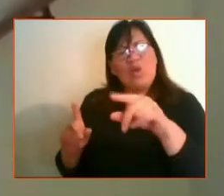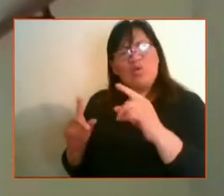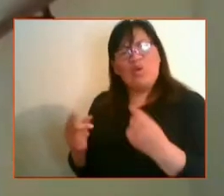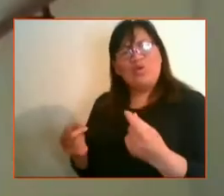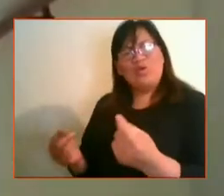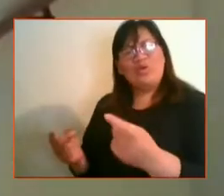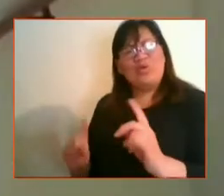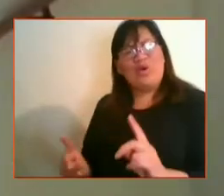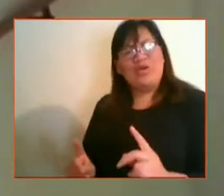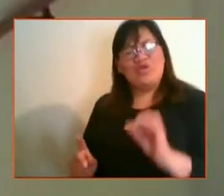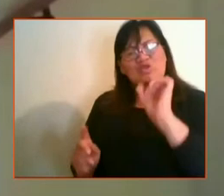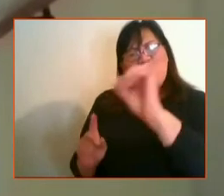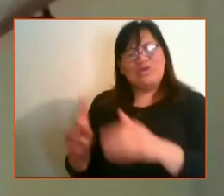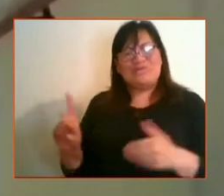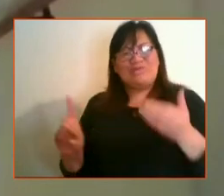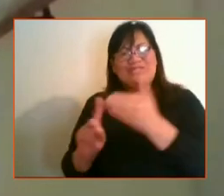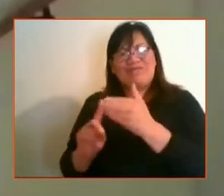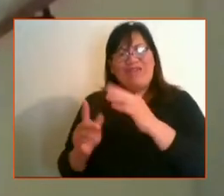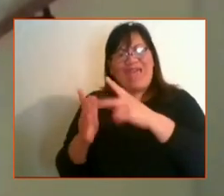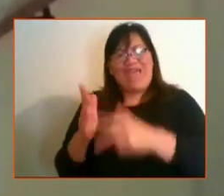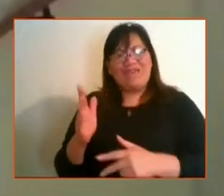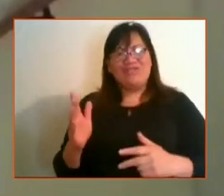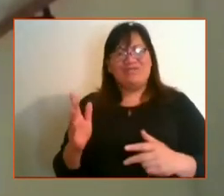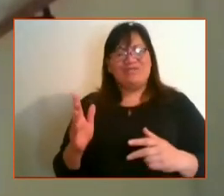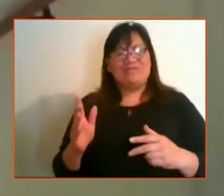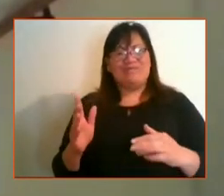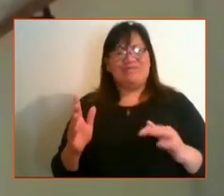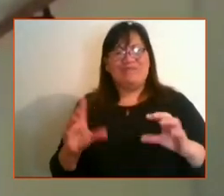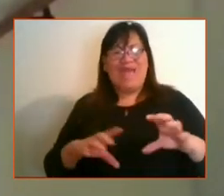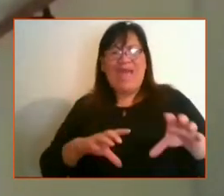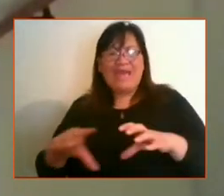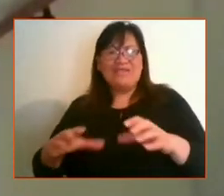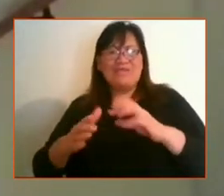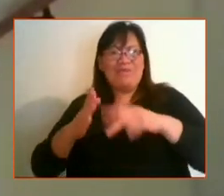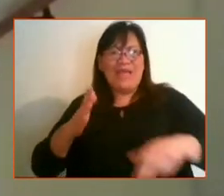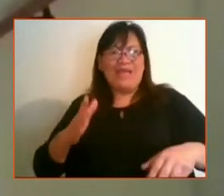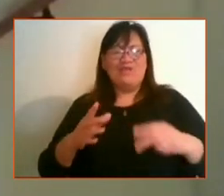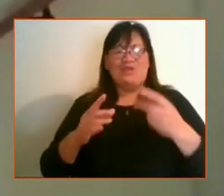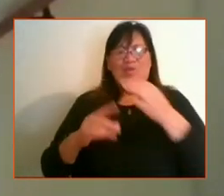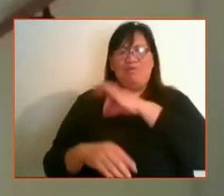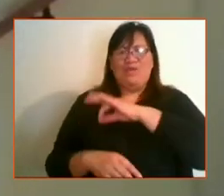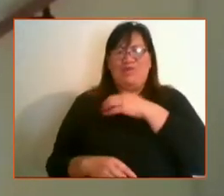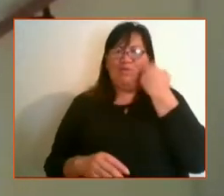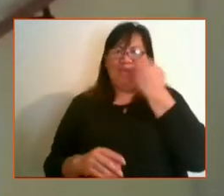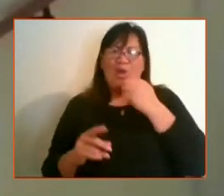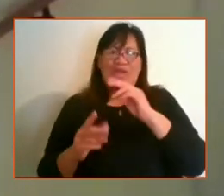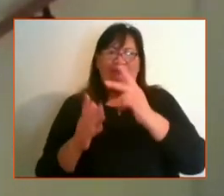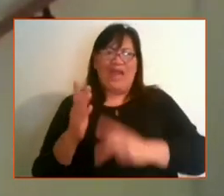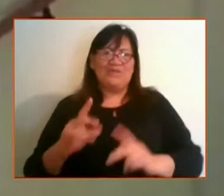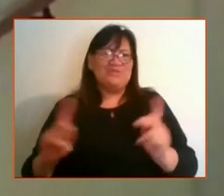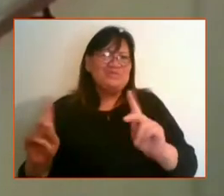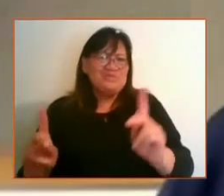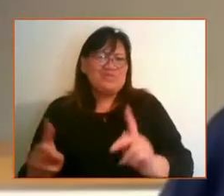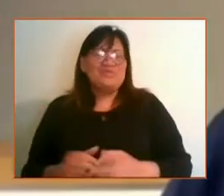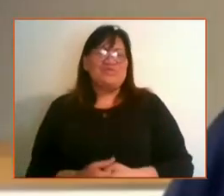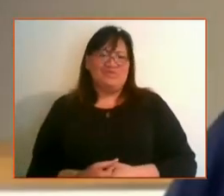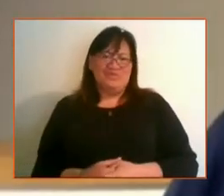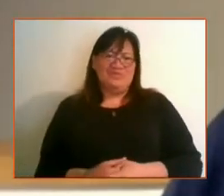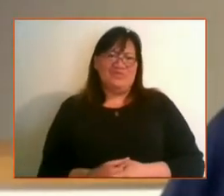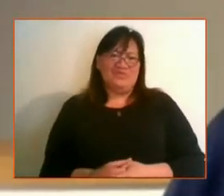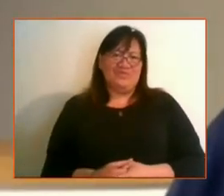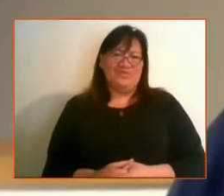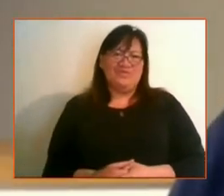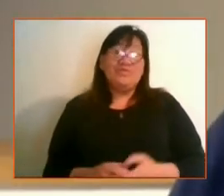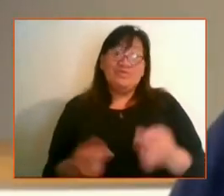specific action plan to benefit Toi Māori? Oh, look, we will have, we will